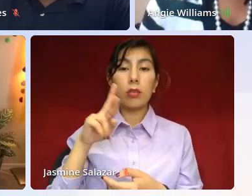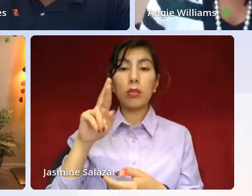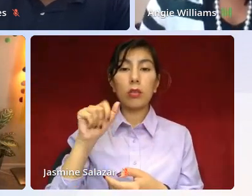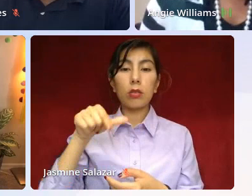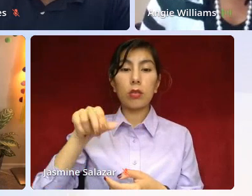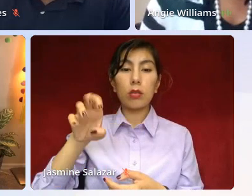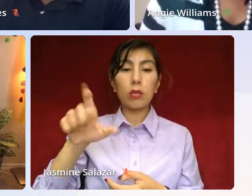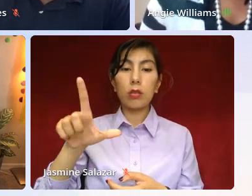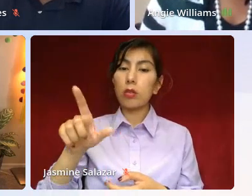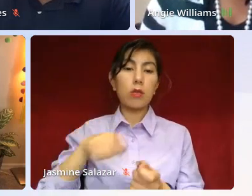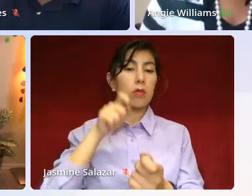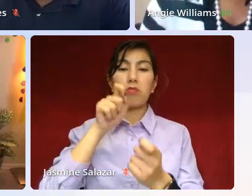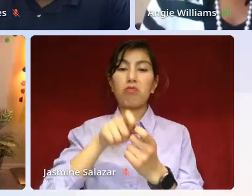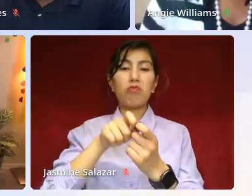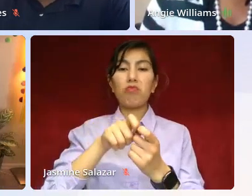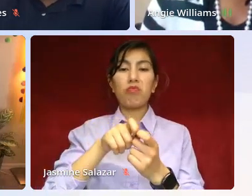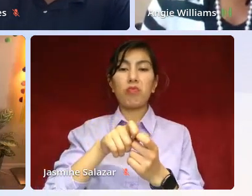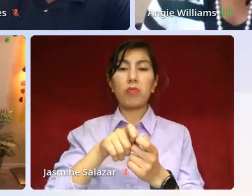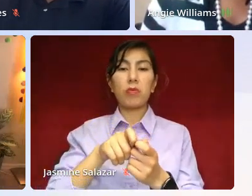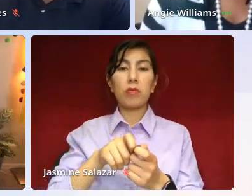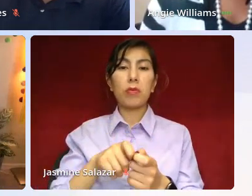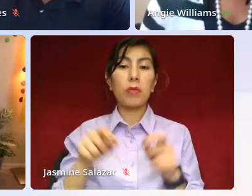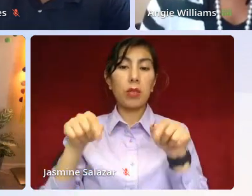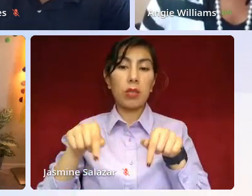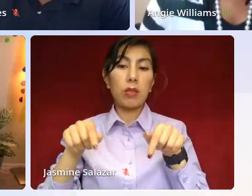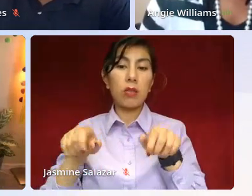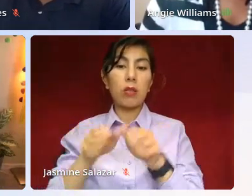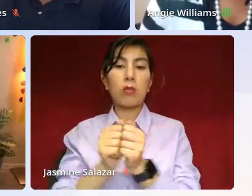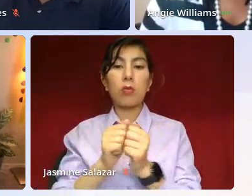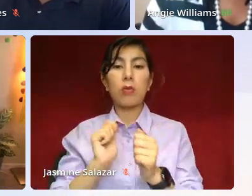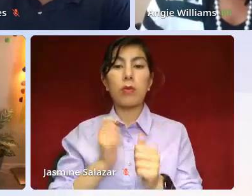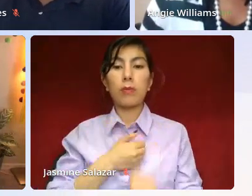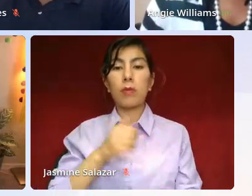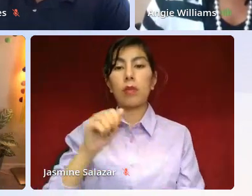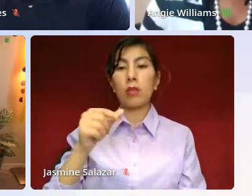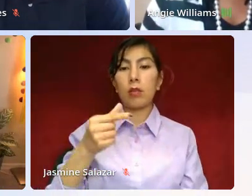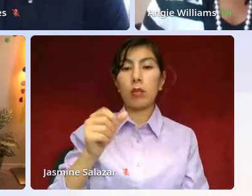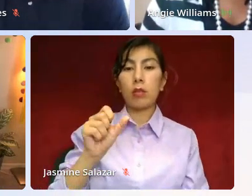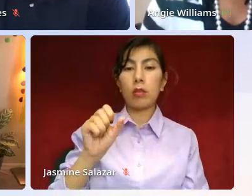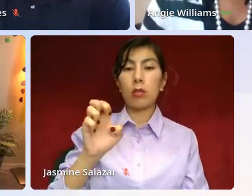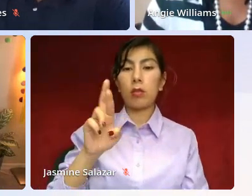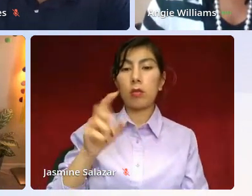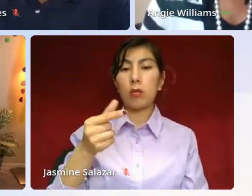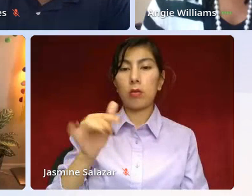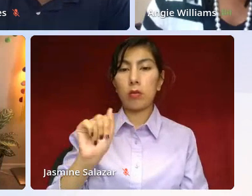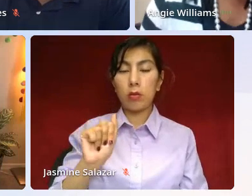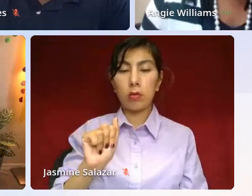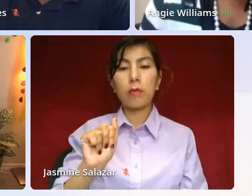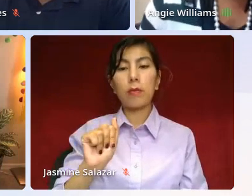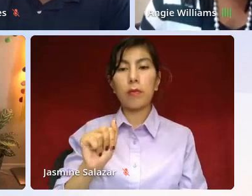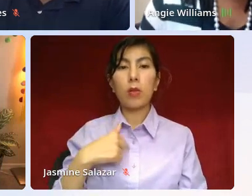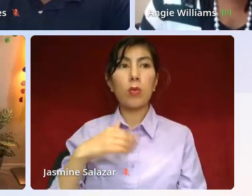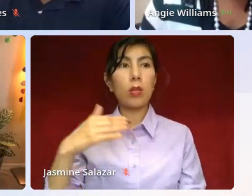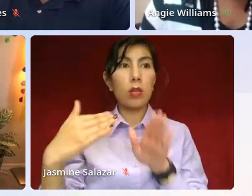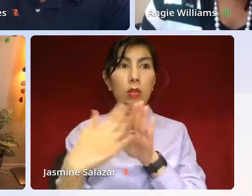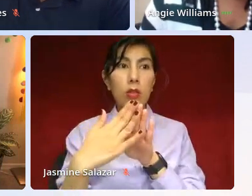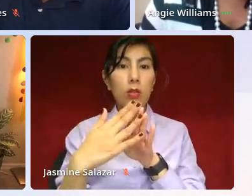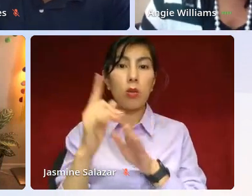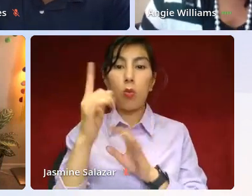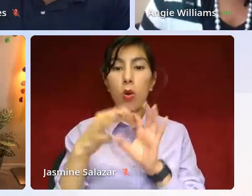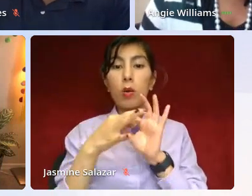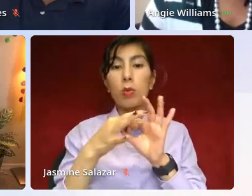spot on, even with us being here in Georgia. I mean, we had to tackle this one relationship at a